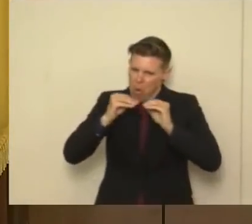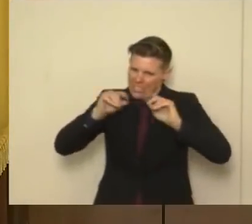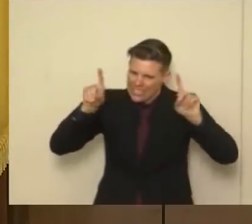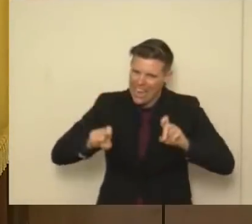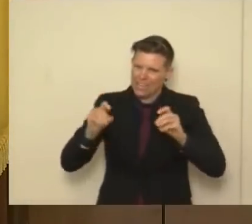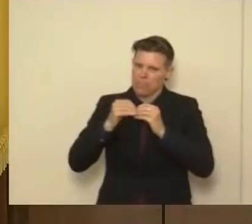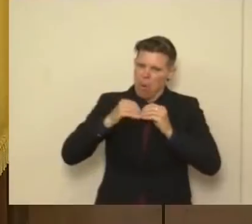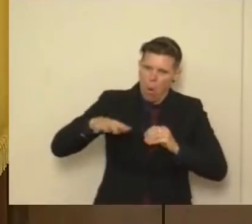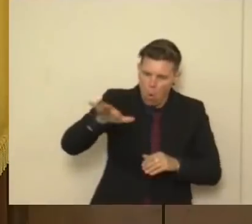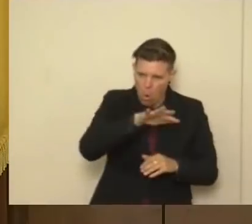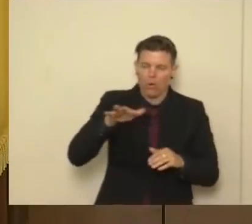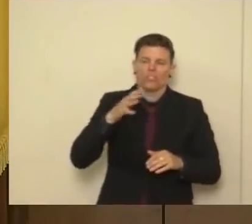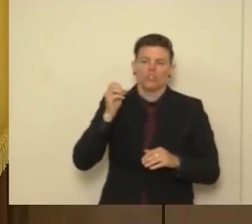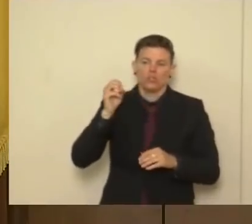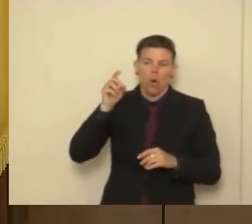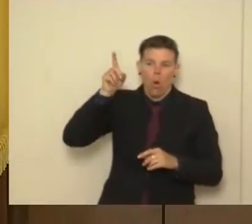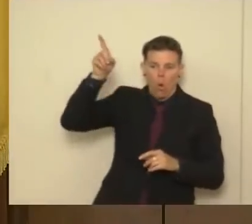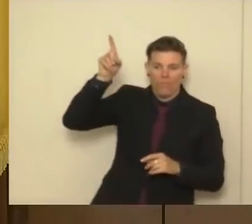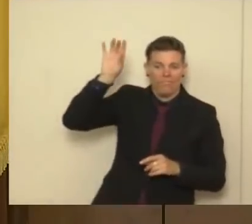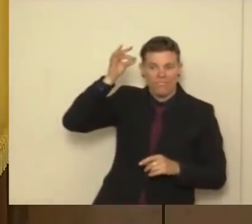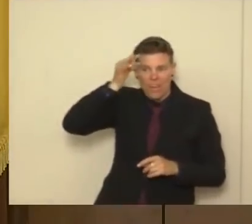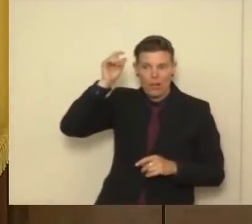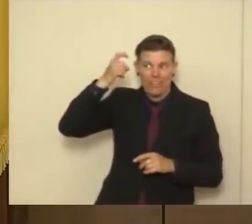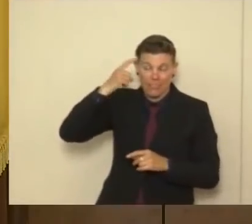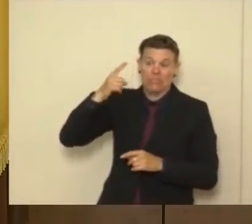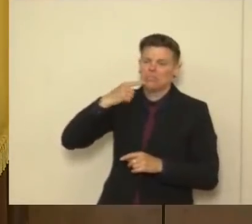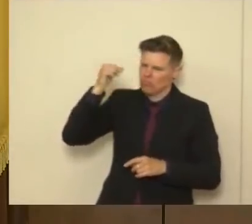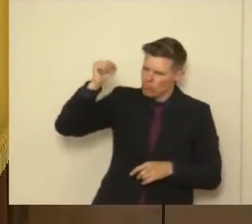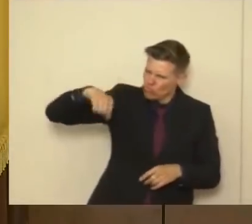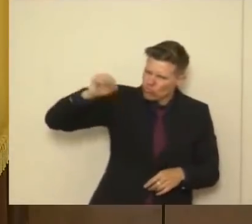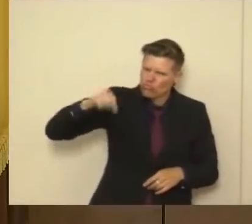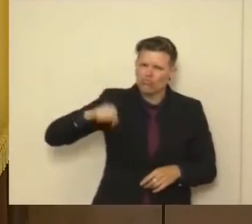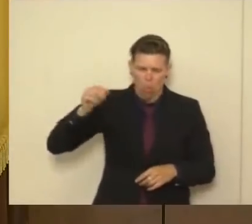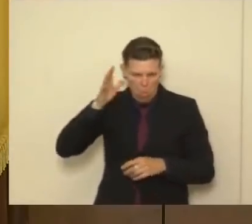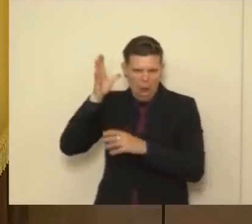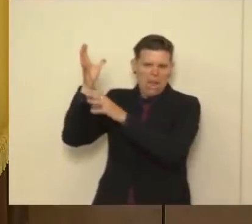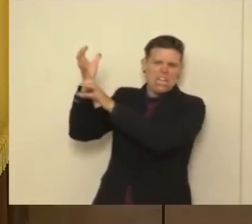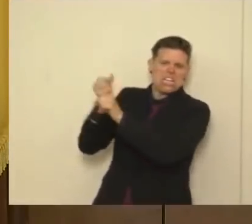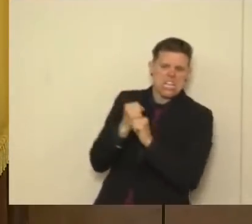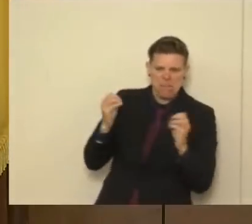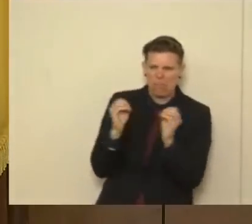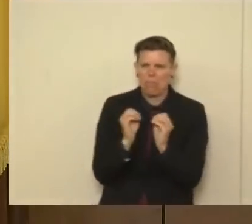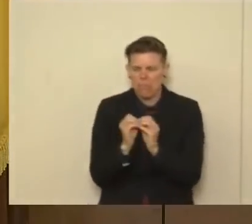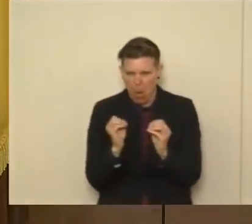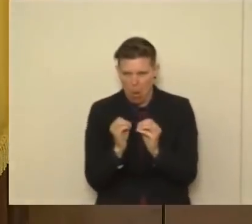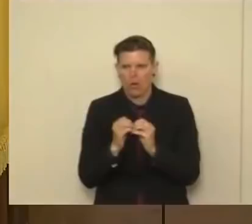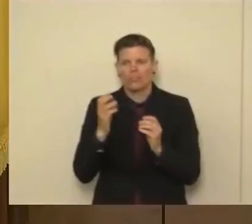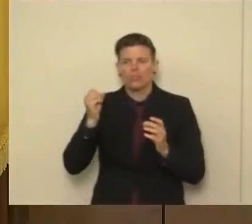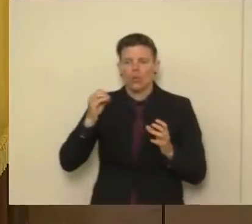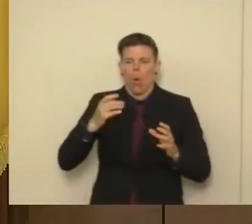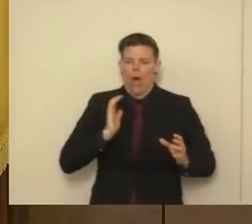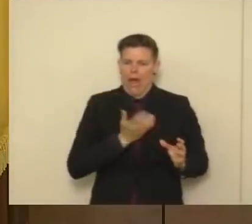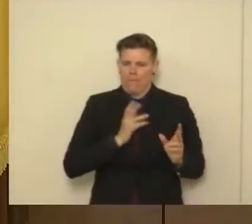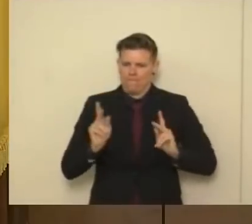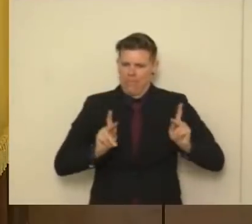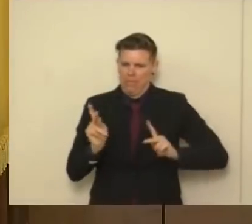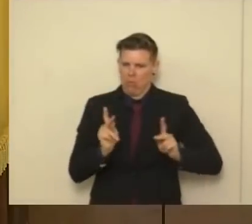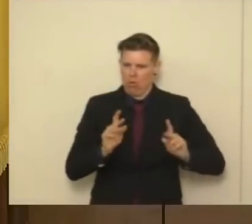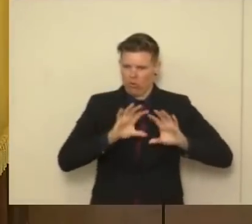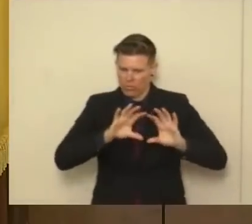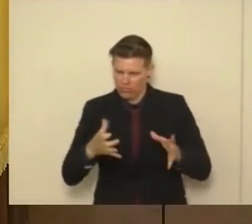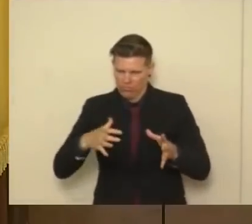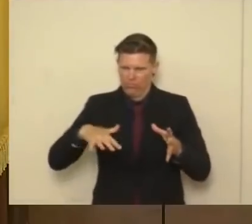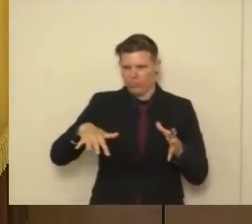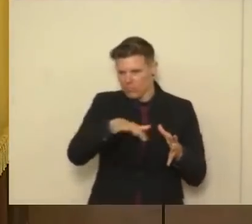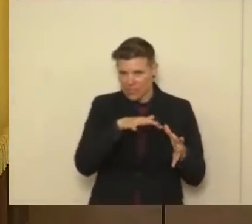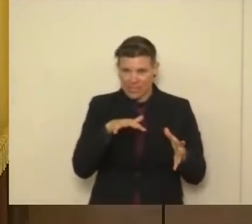government has assured me we're going to get our testing supplies and we can do pooling. But no question in my mind, no federal